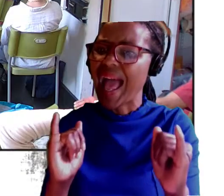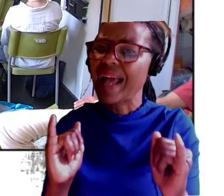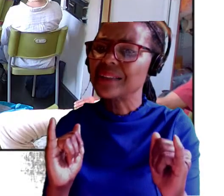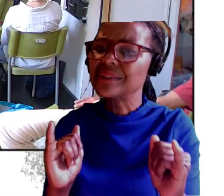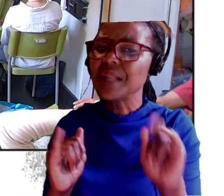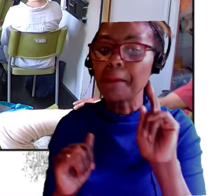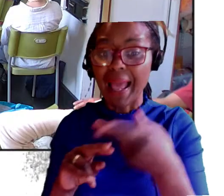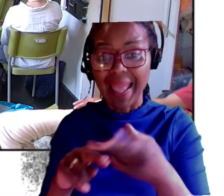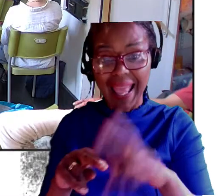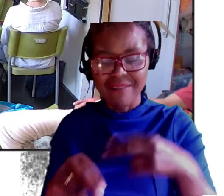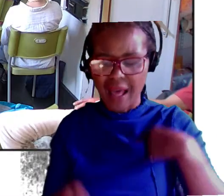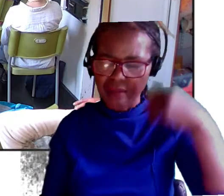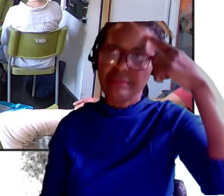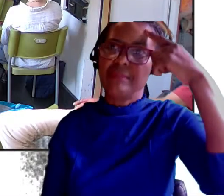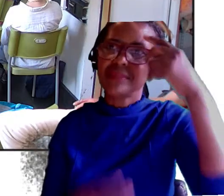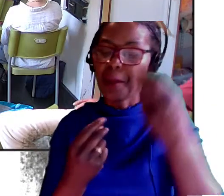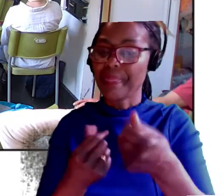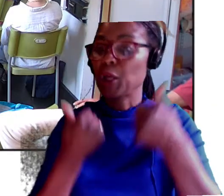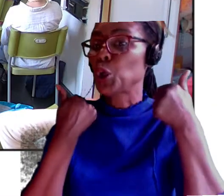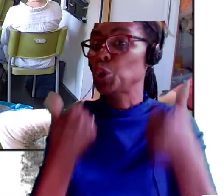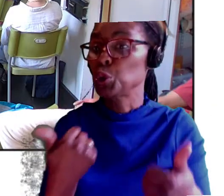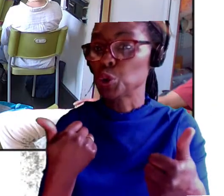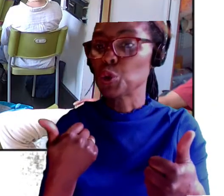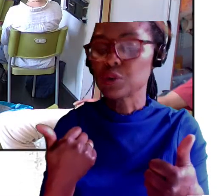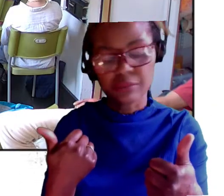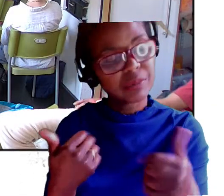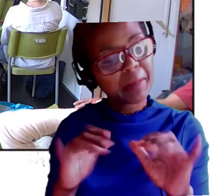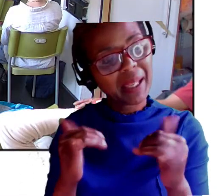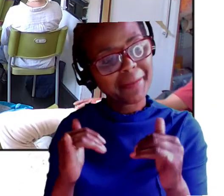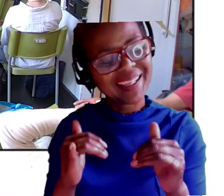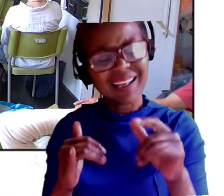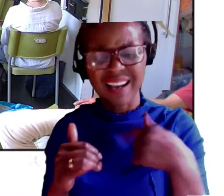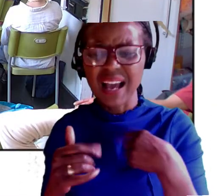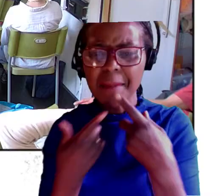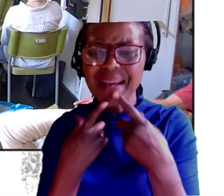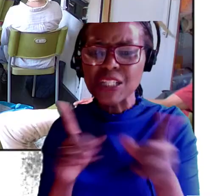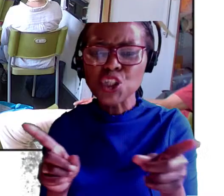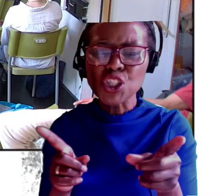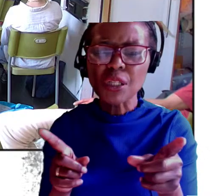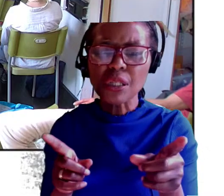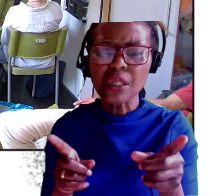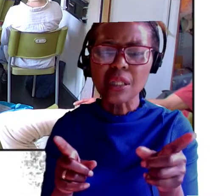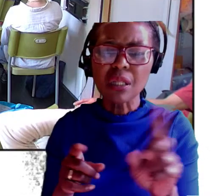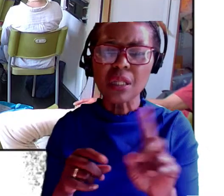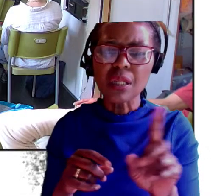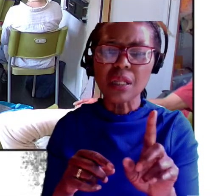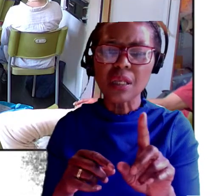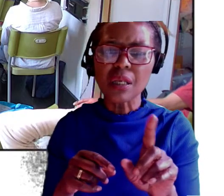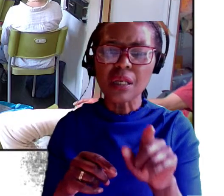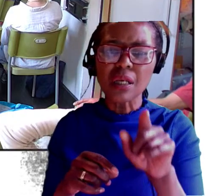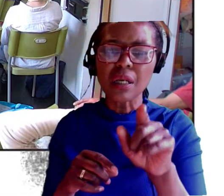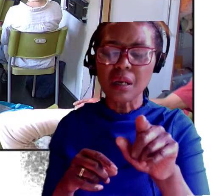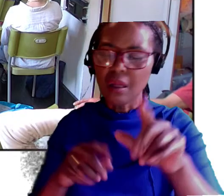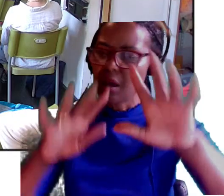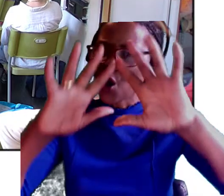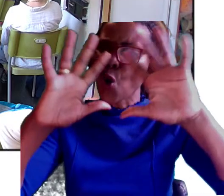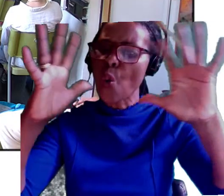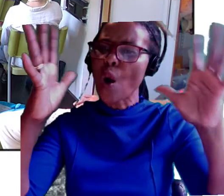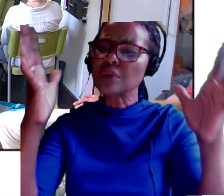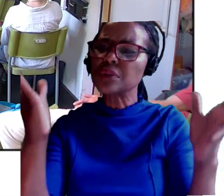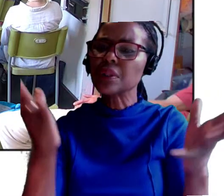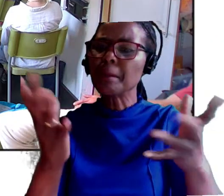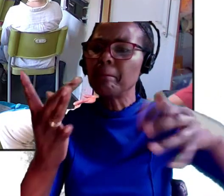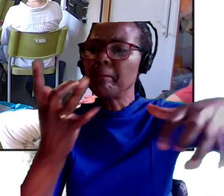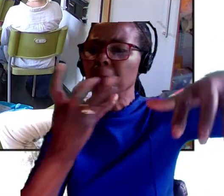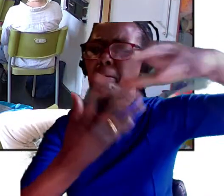I suppose there's the one that I mentioned about the kind of like the quantum entanglement, message sort of